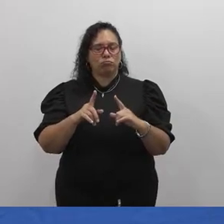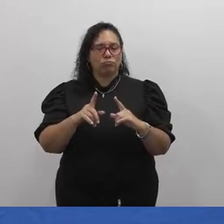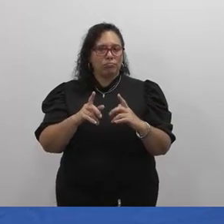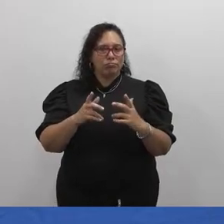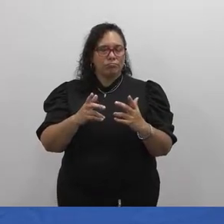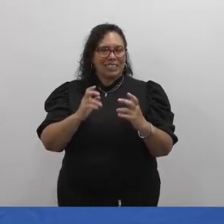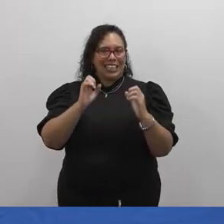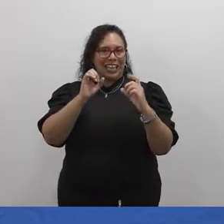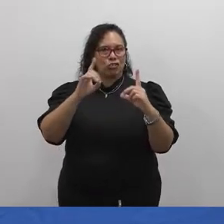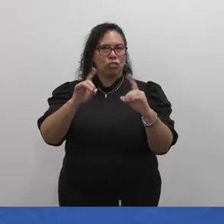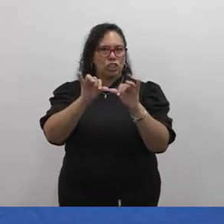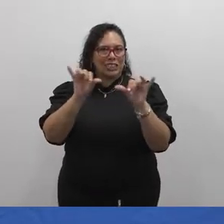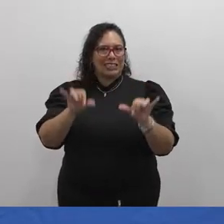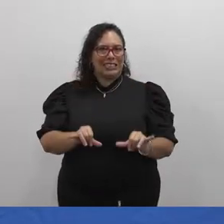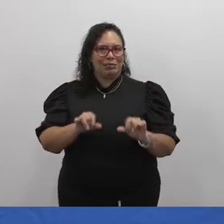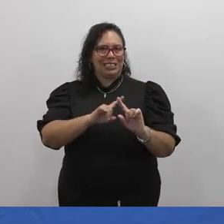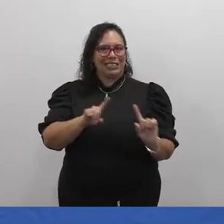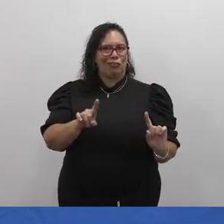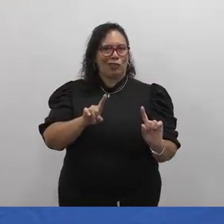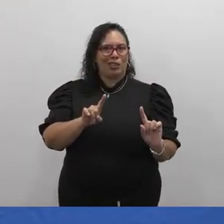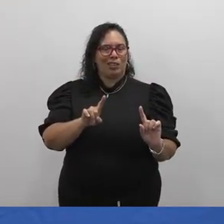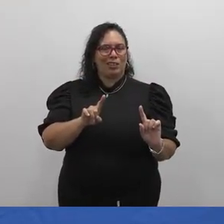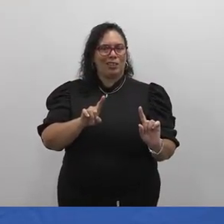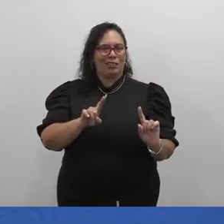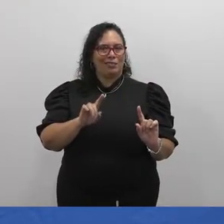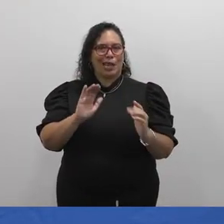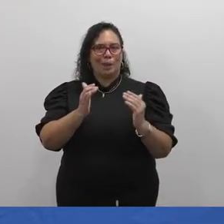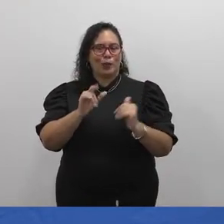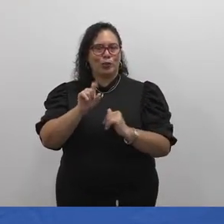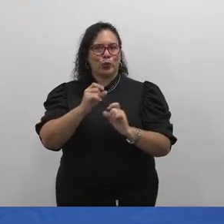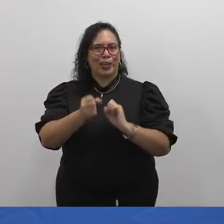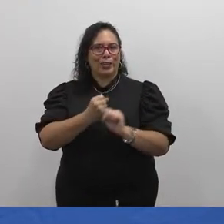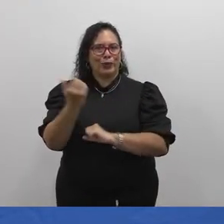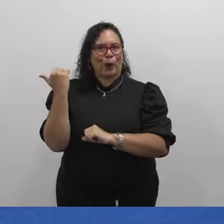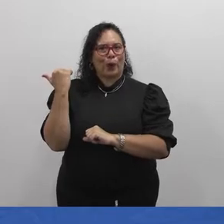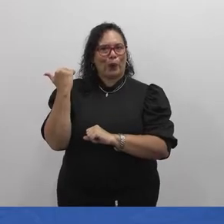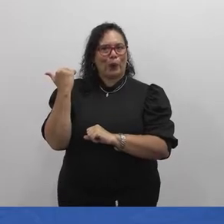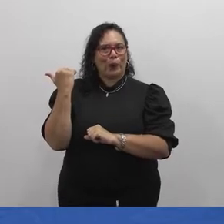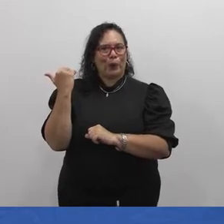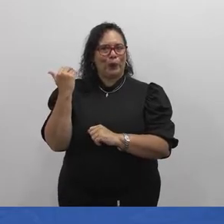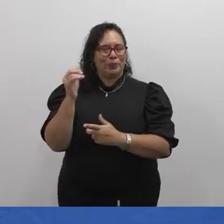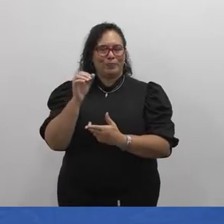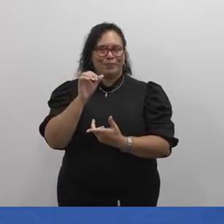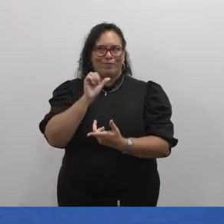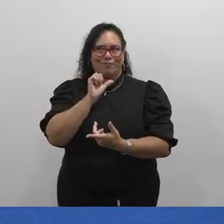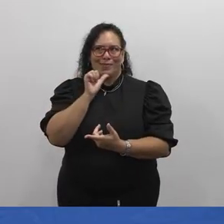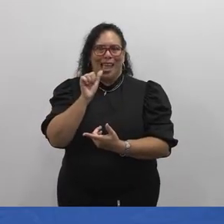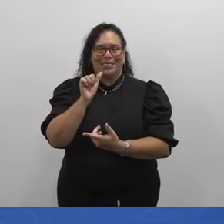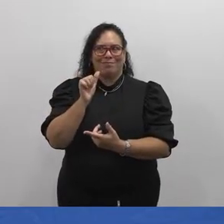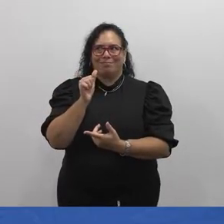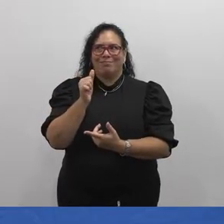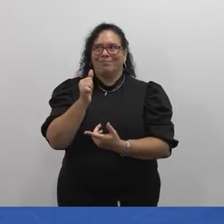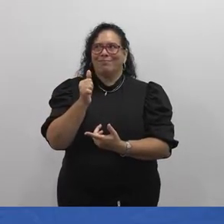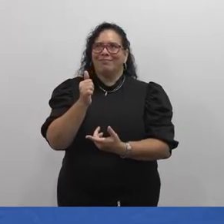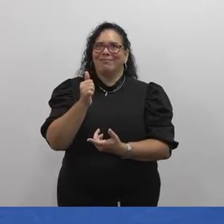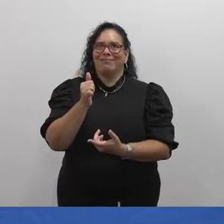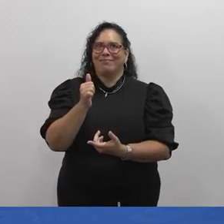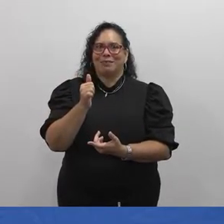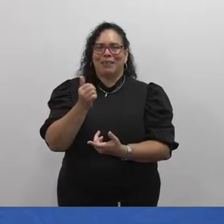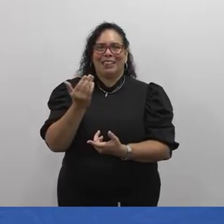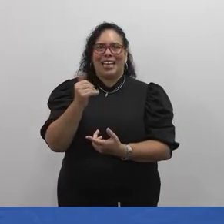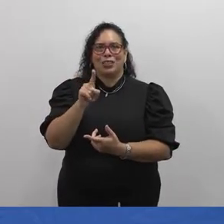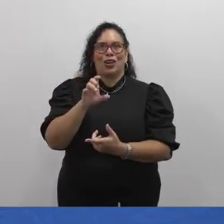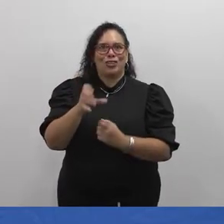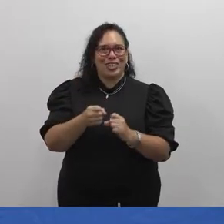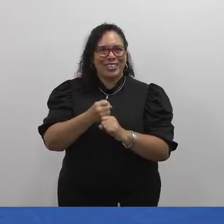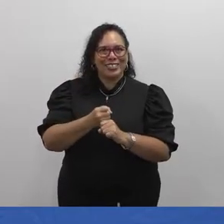as an educational system than we were even 20 years ago, not even going back to the last century. So when you